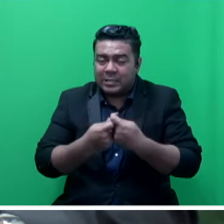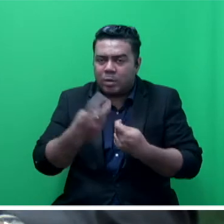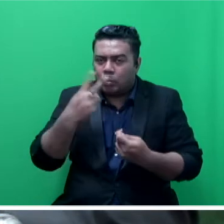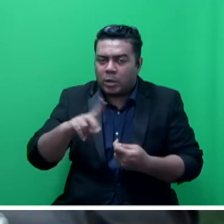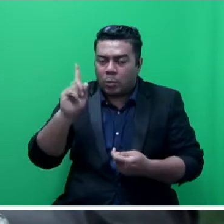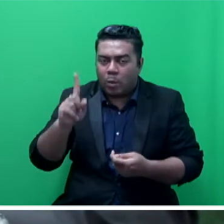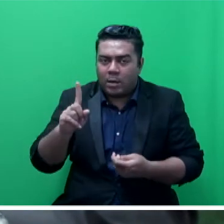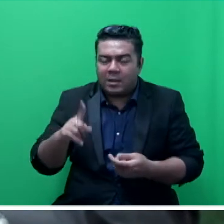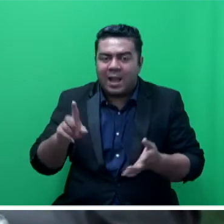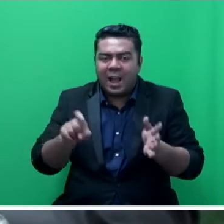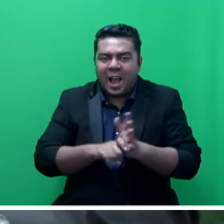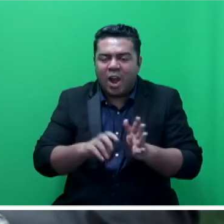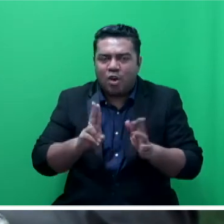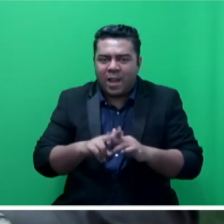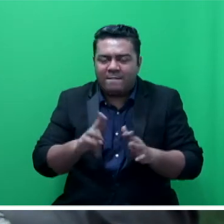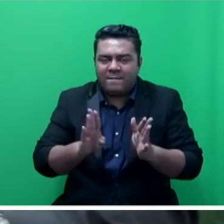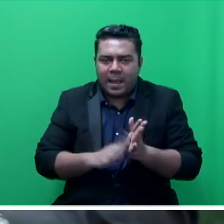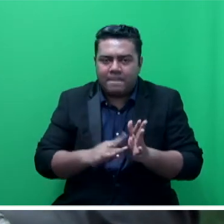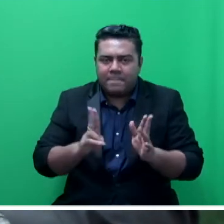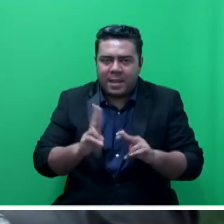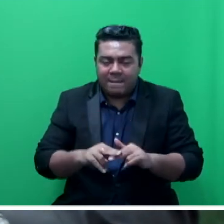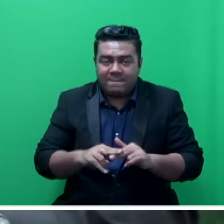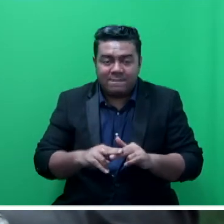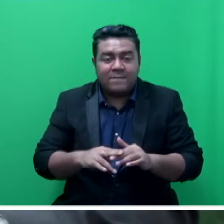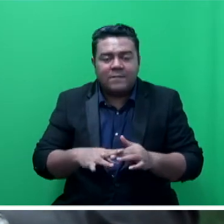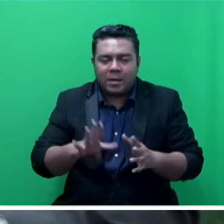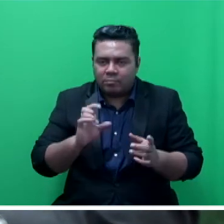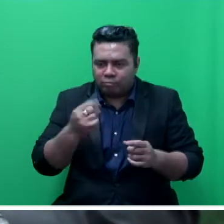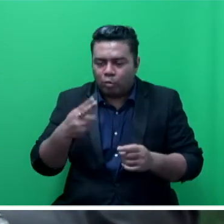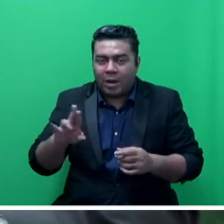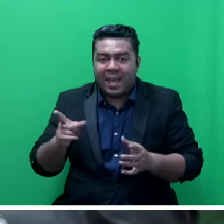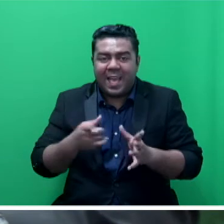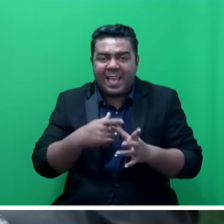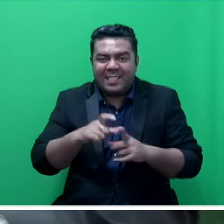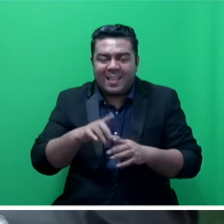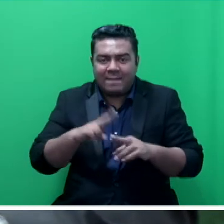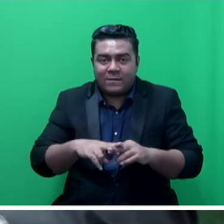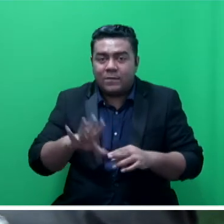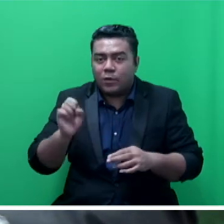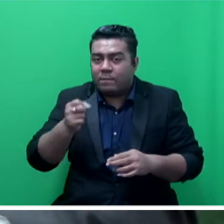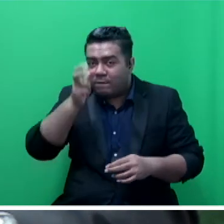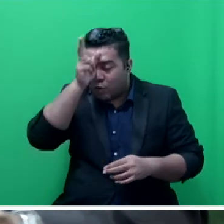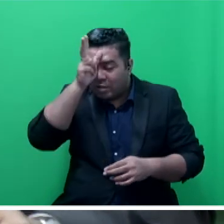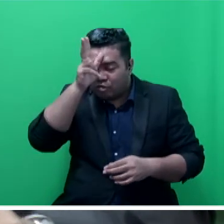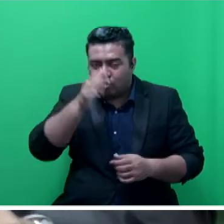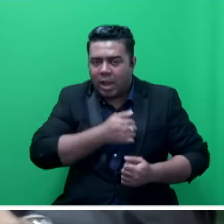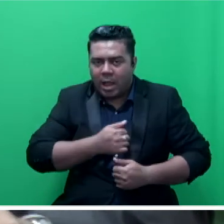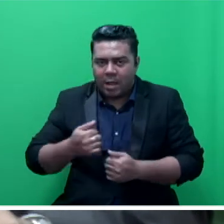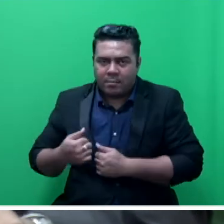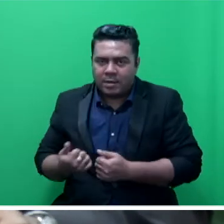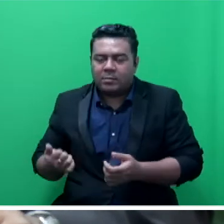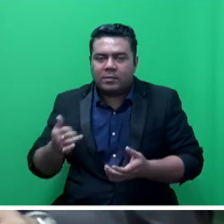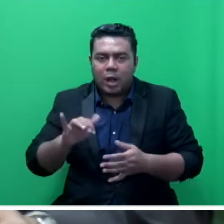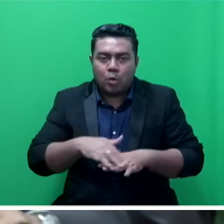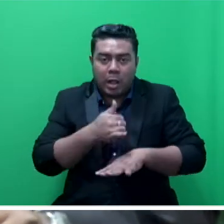21 RFMF personnel, 25 ADF personnel, 6 personnel from French Armed Forces of New